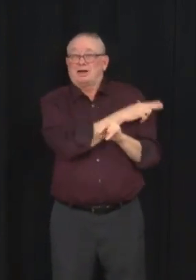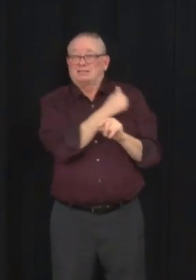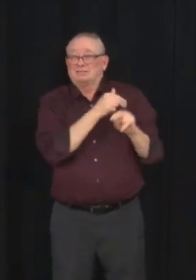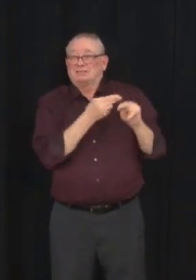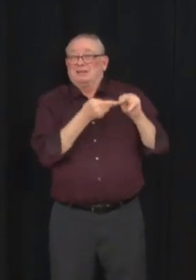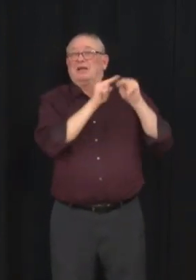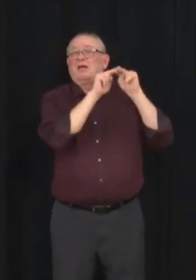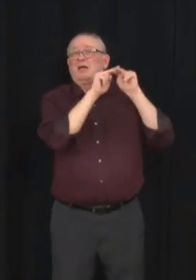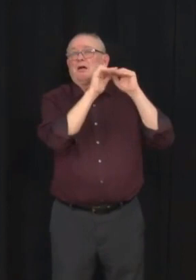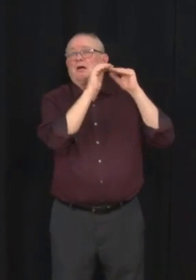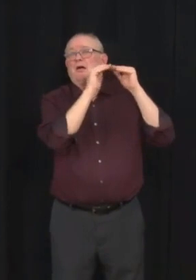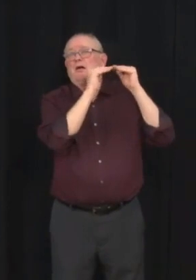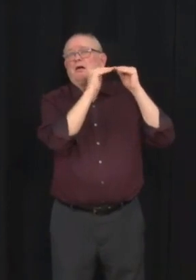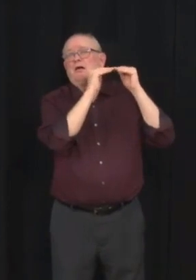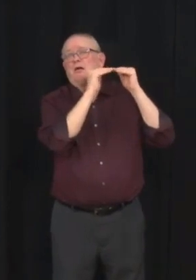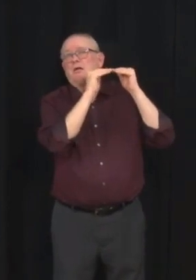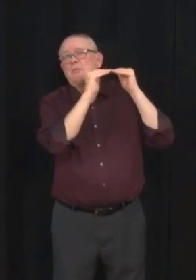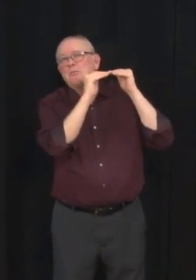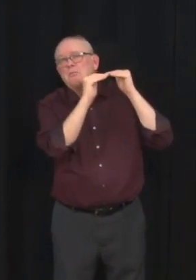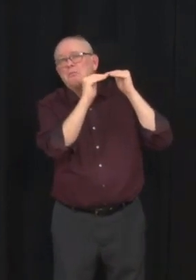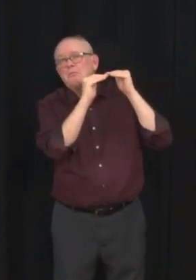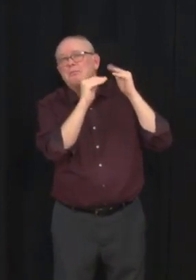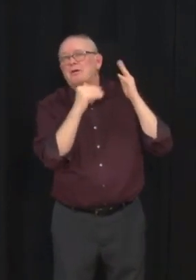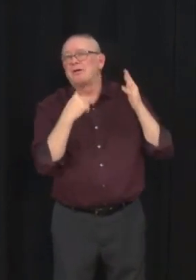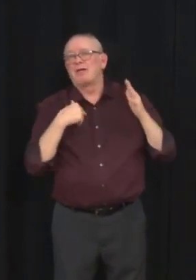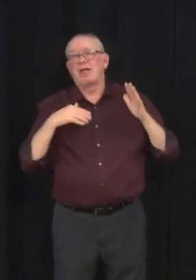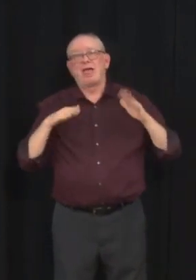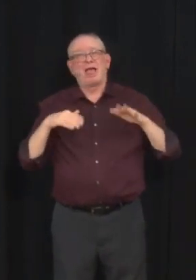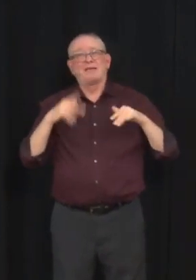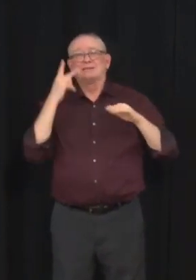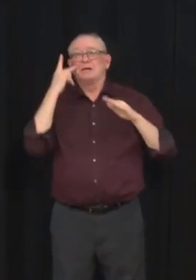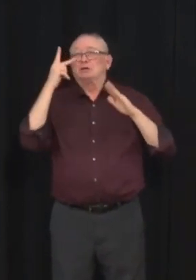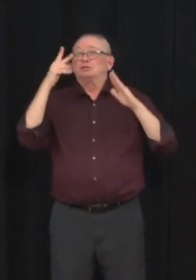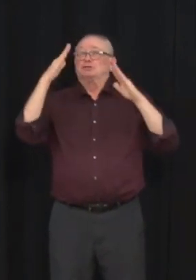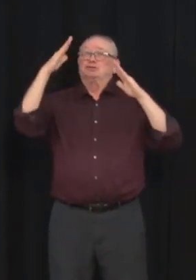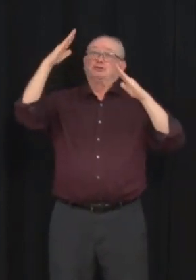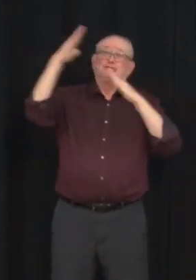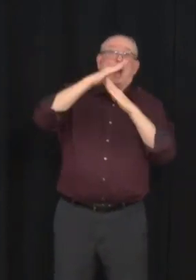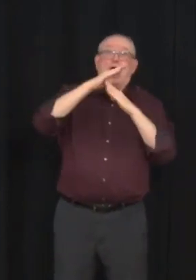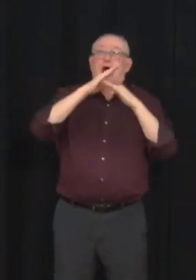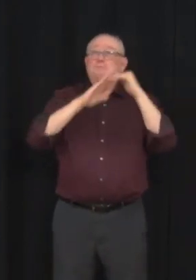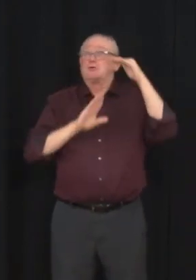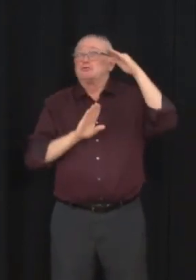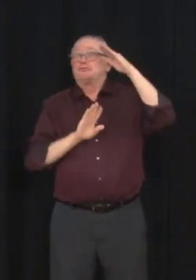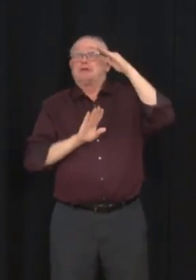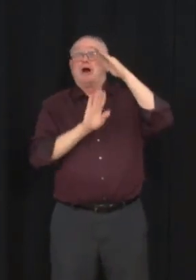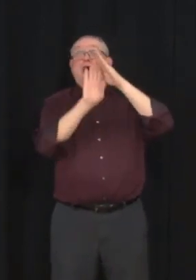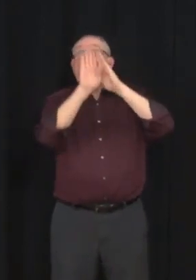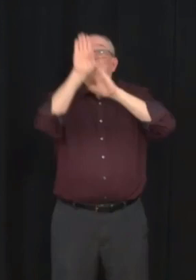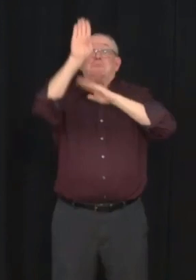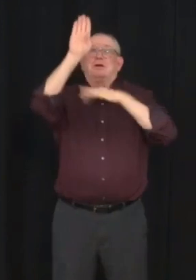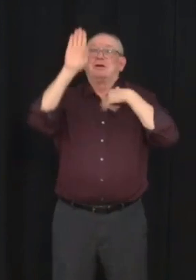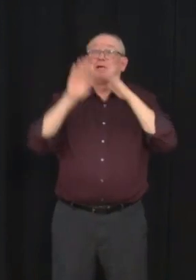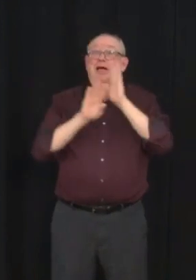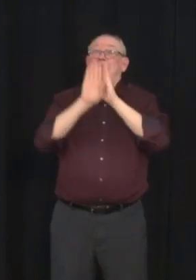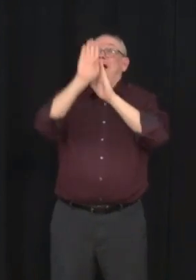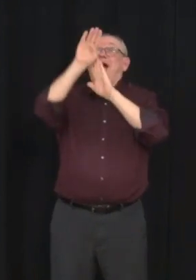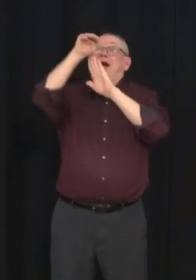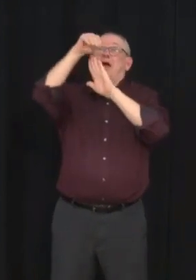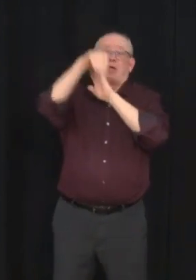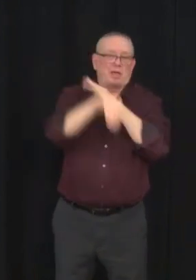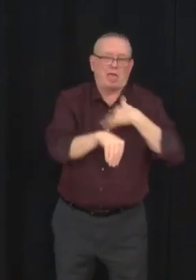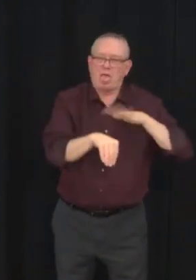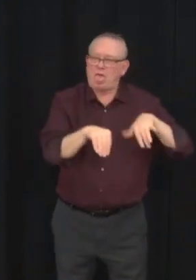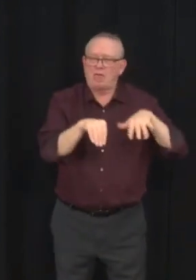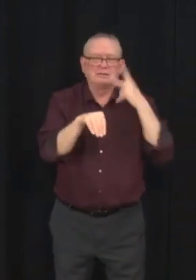again, there's no definitive proof that we are currently at the peak, so we do need to continue to watch. And it's also important